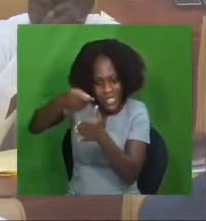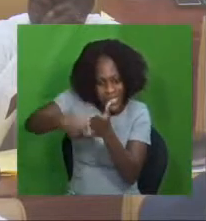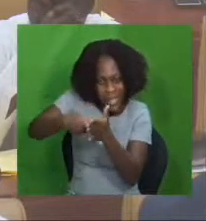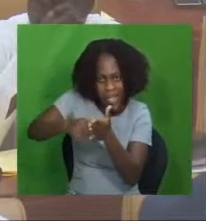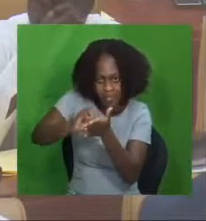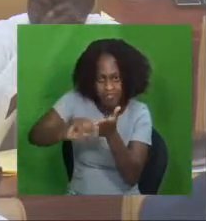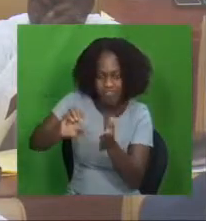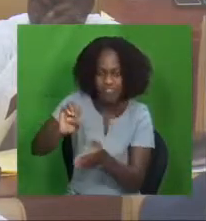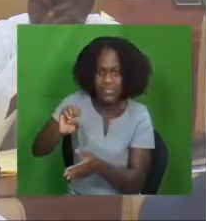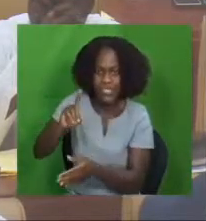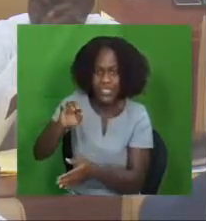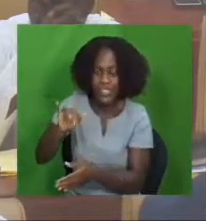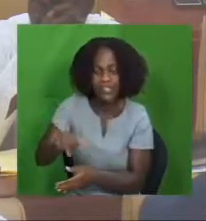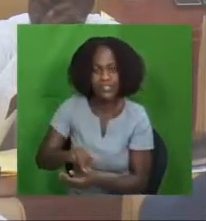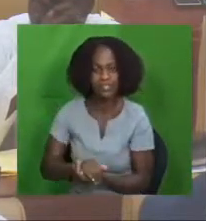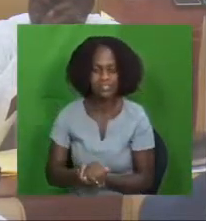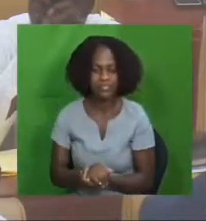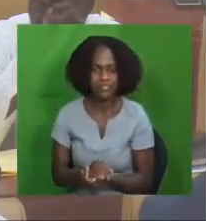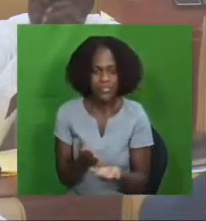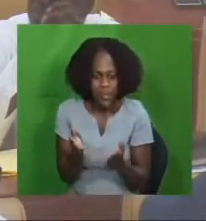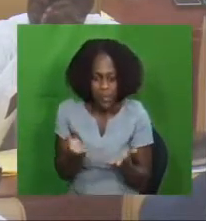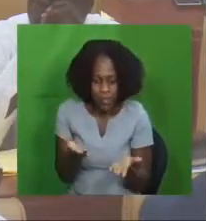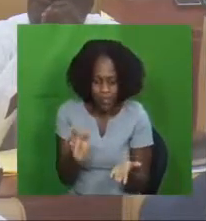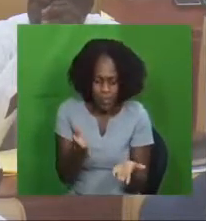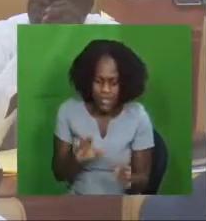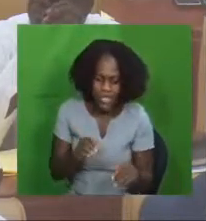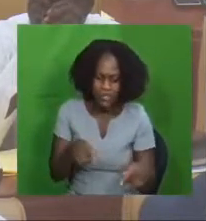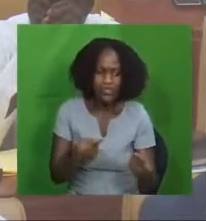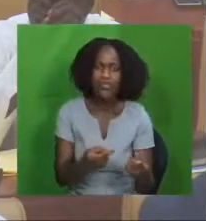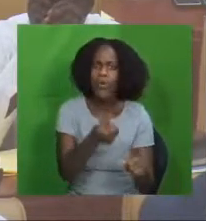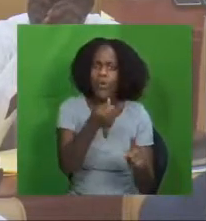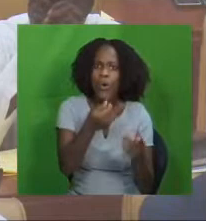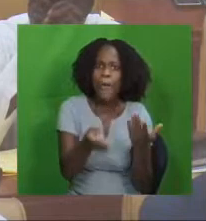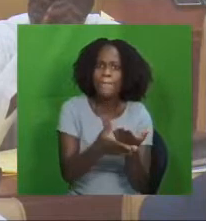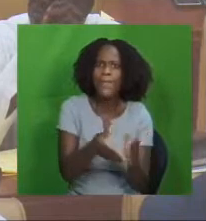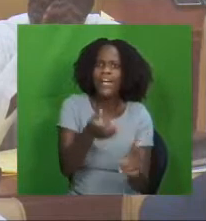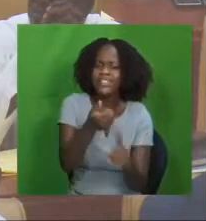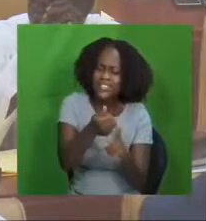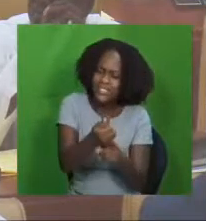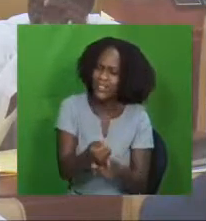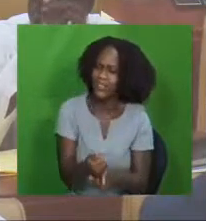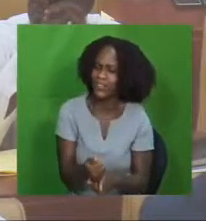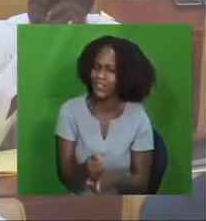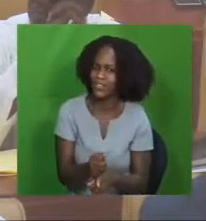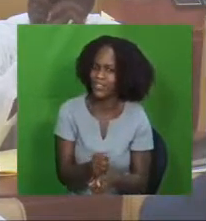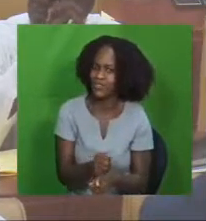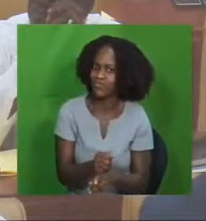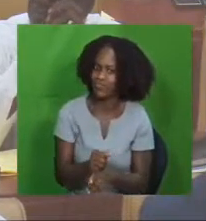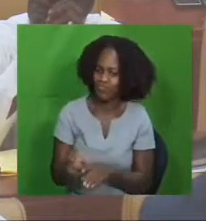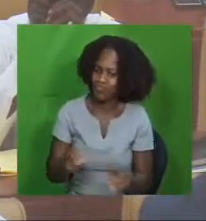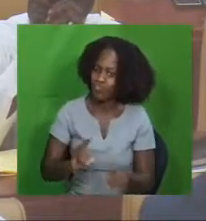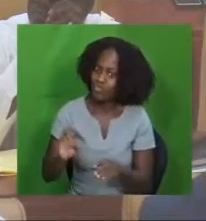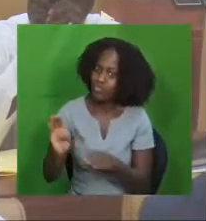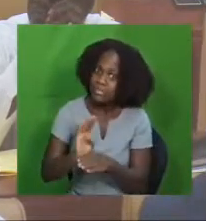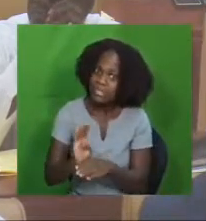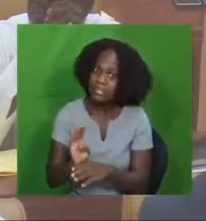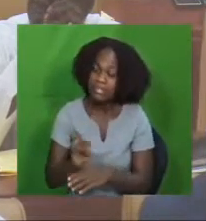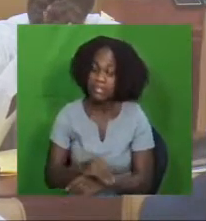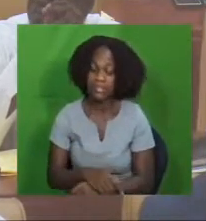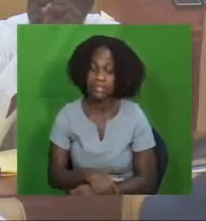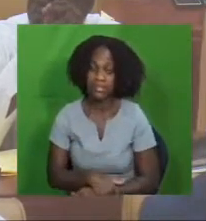our money from the counter. Who does that in this modern era? Mr. Speaker,